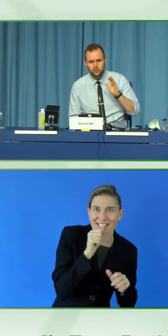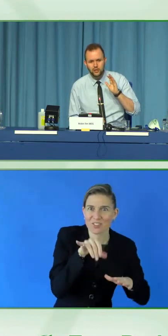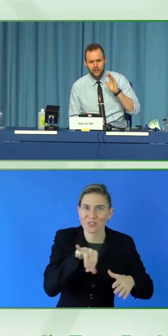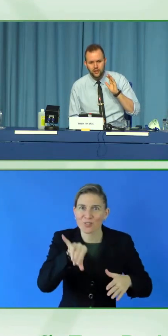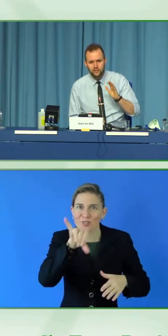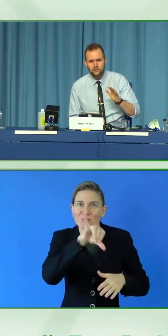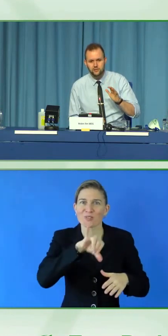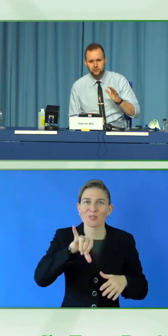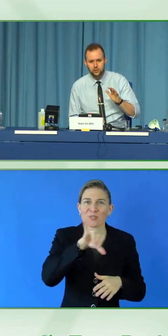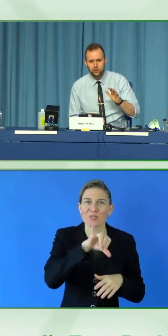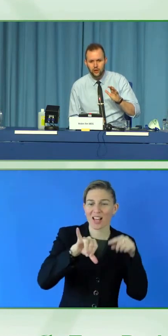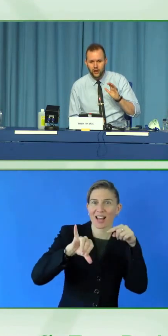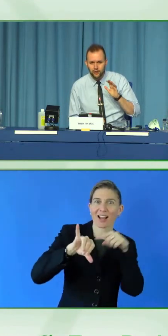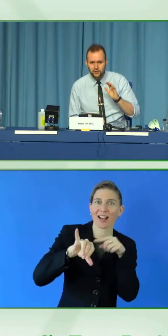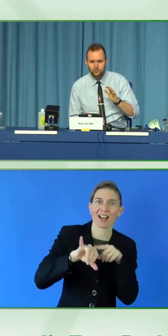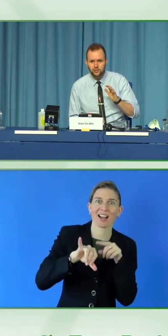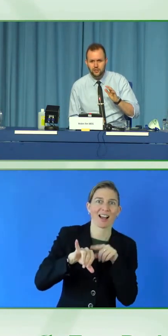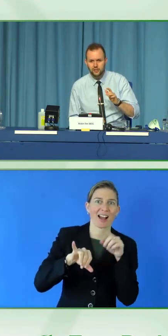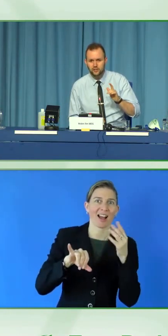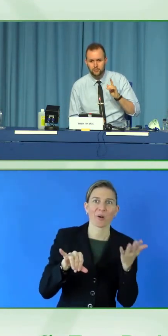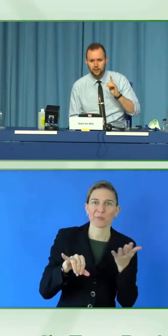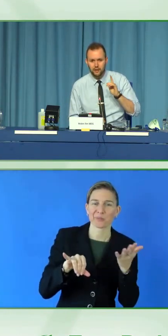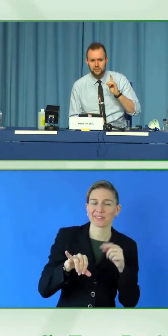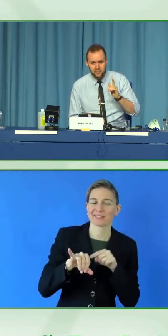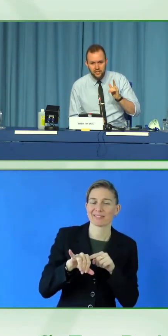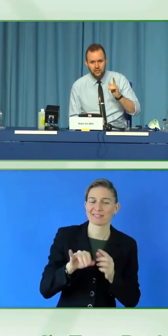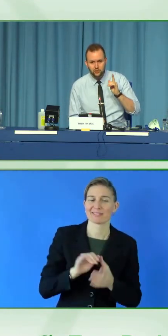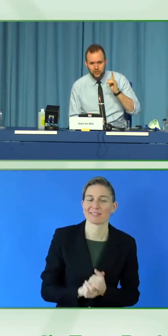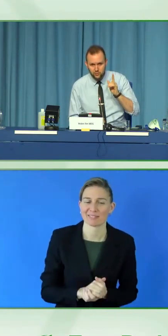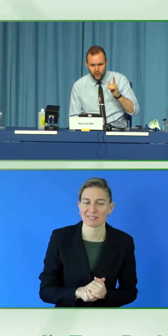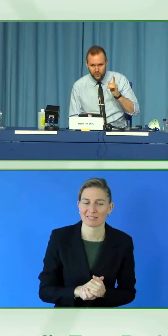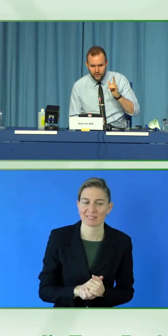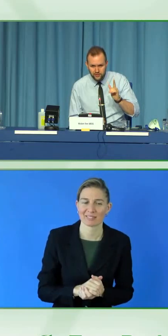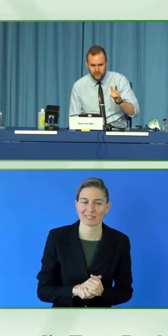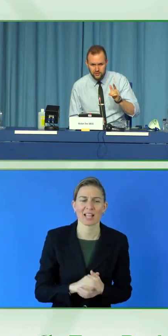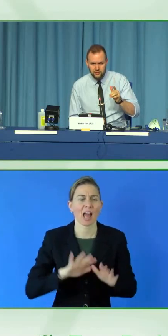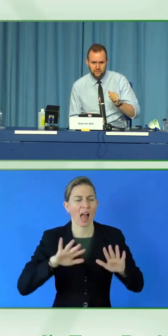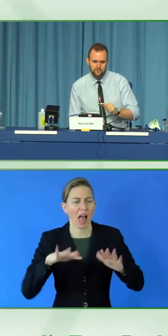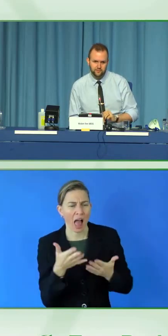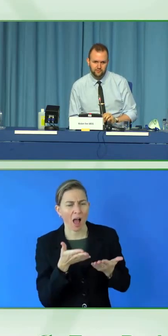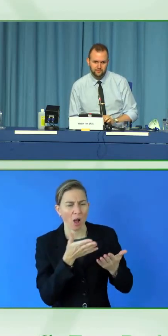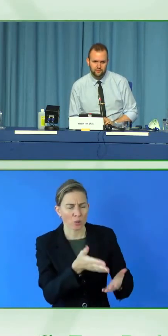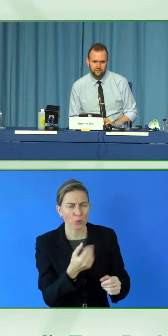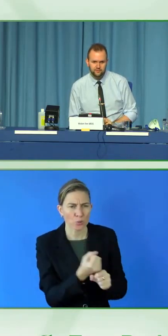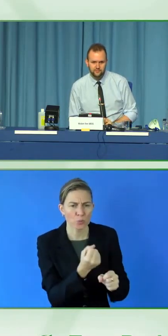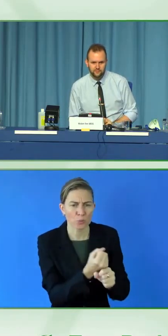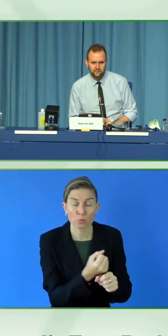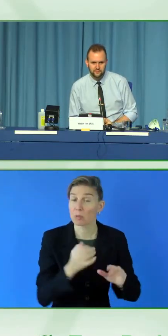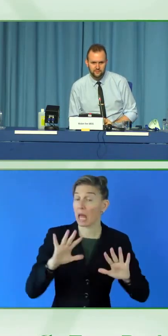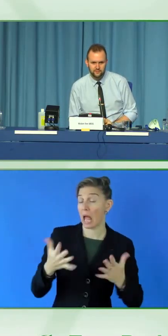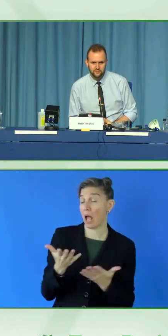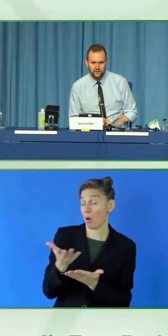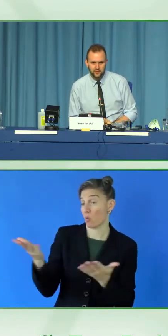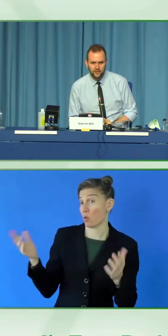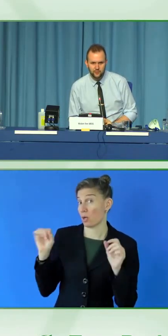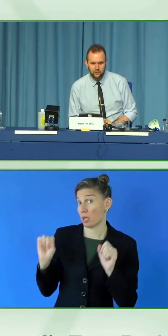And what would you like others to know how you did it and how perhaps they can do it as well in their cities?